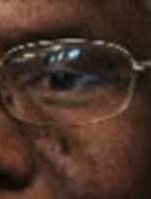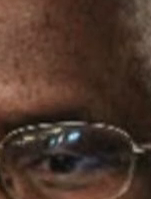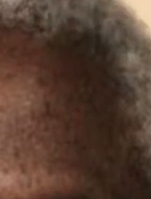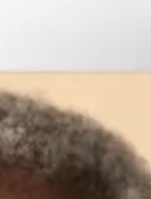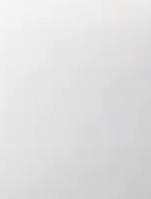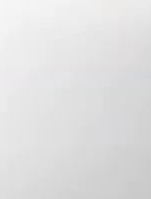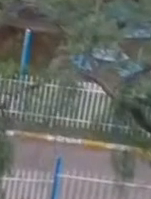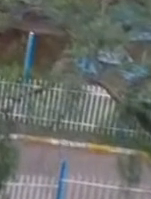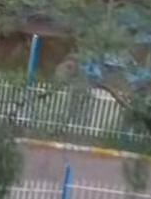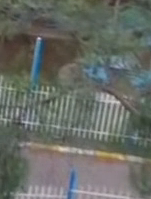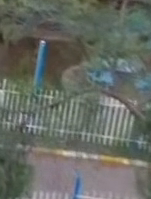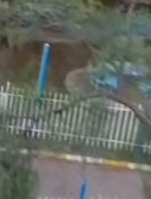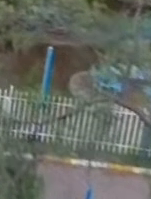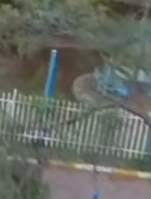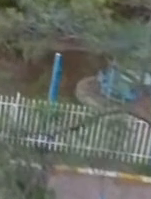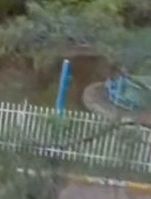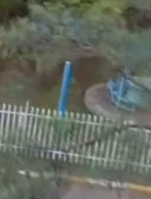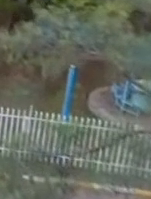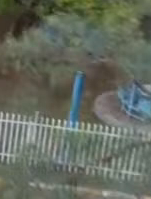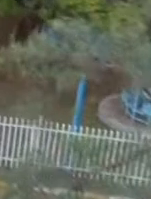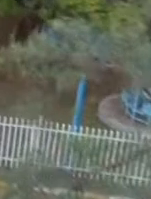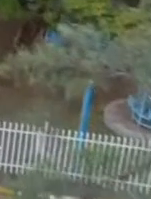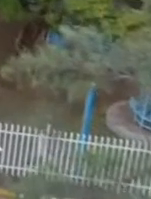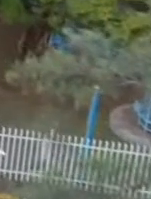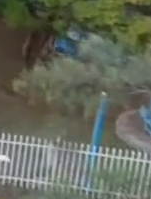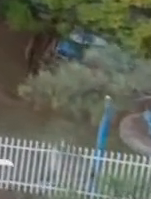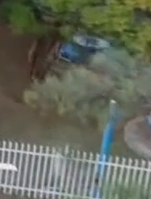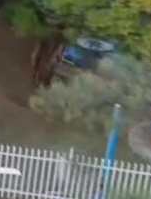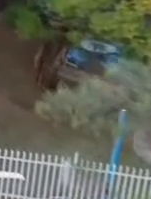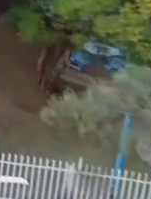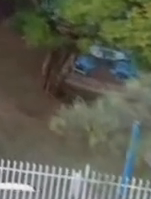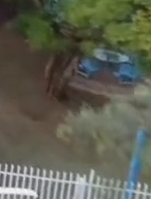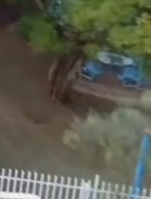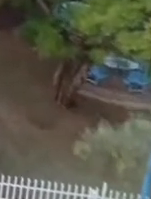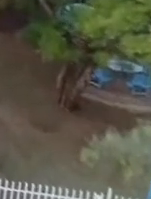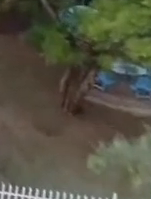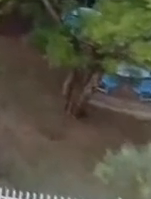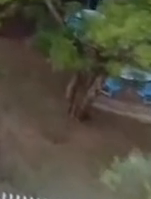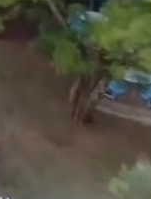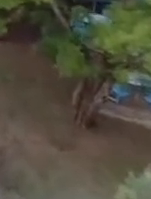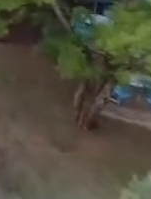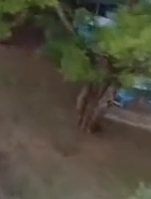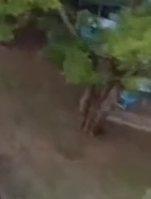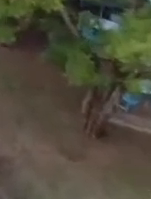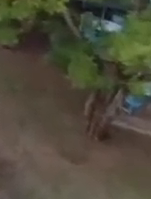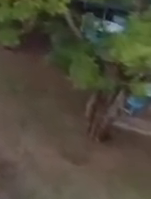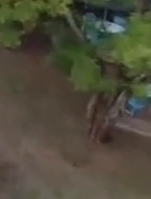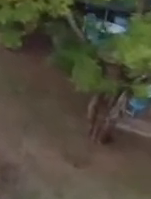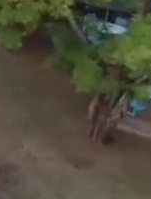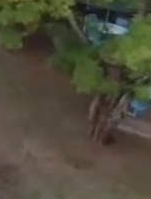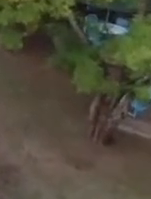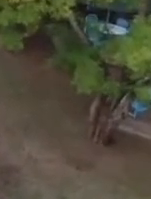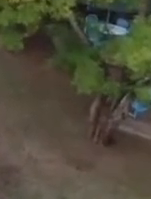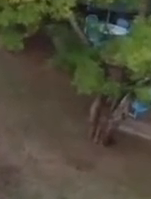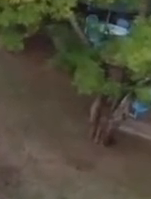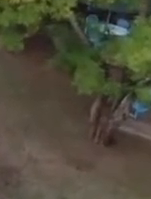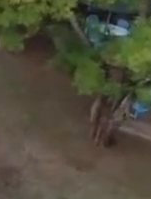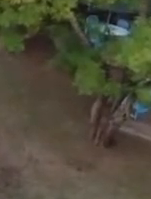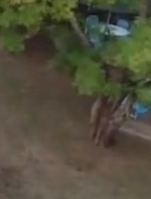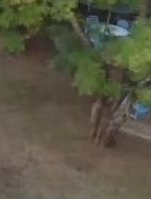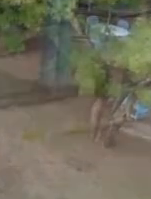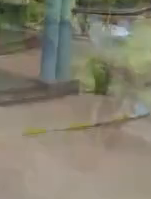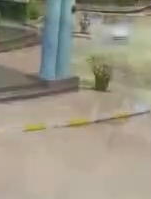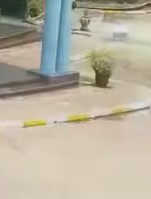lecture themed strengthening the future of higher education through strategic reforms and stakeholder engagement will be